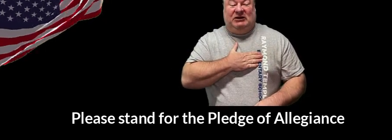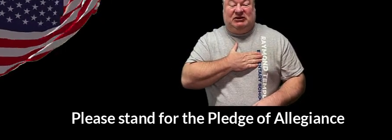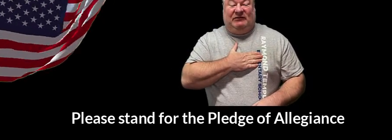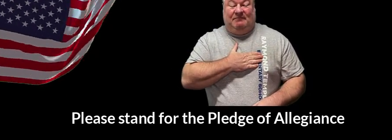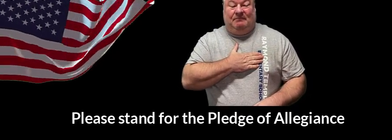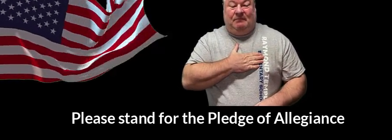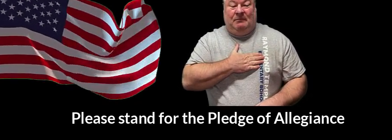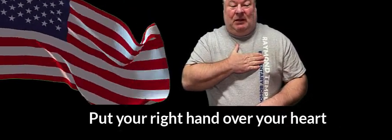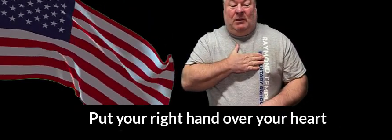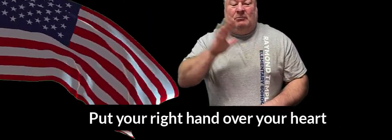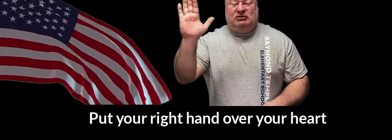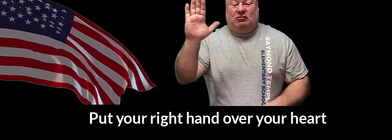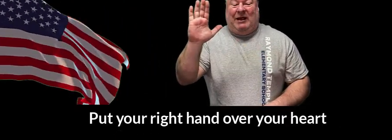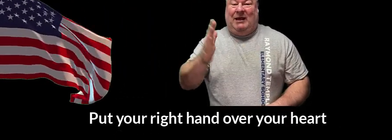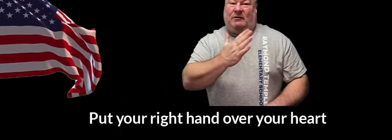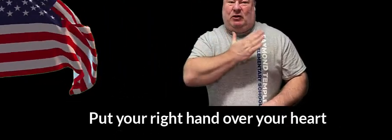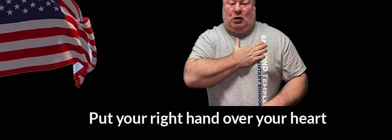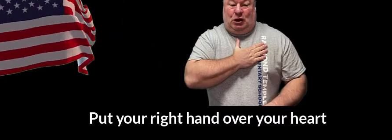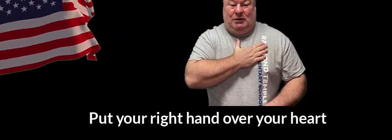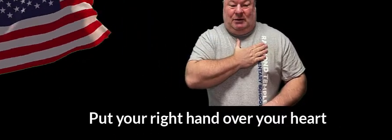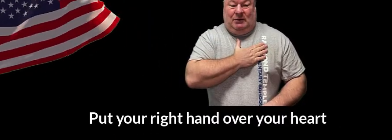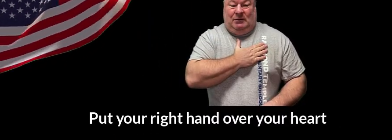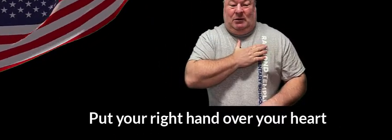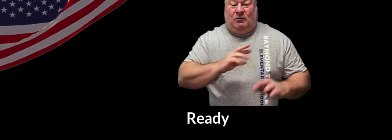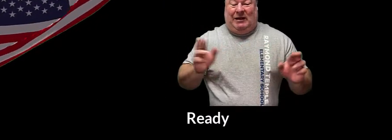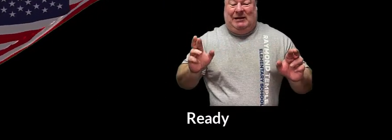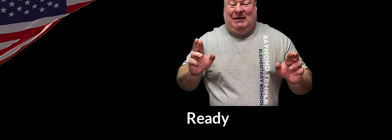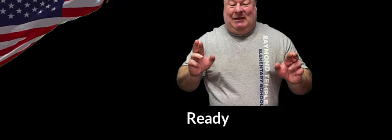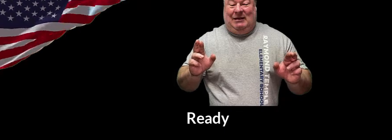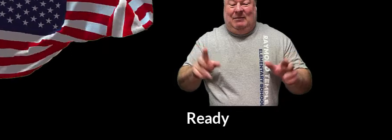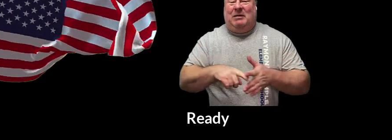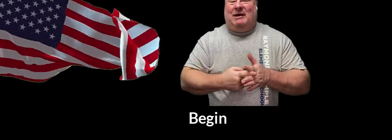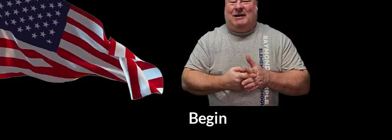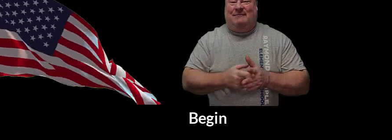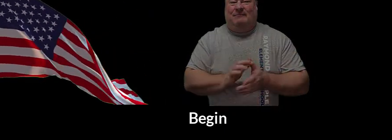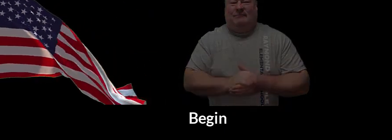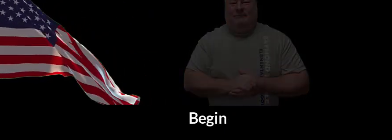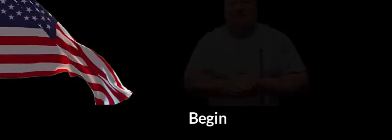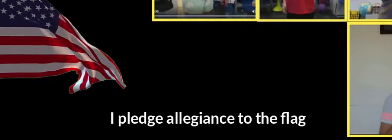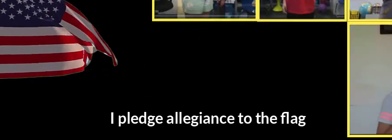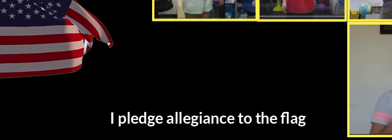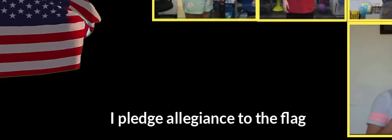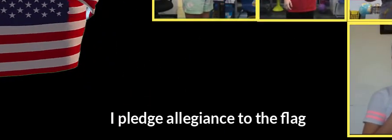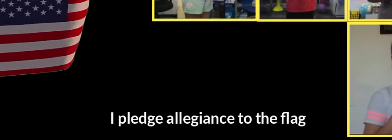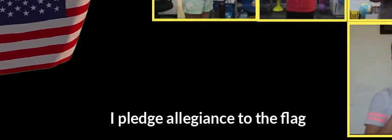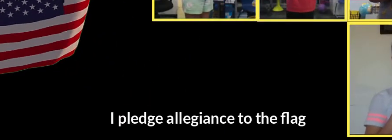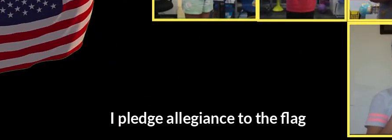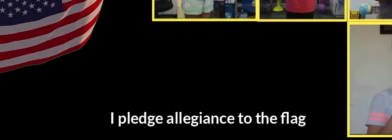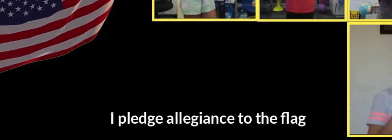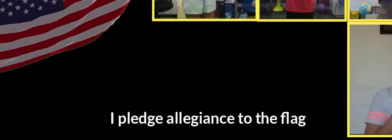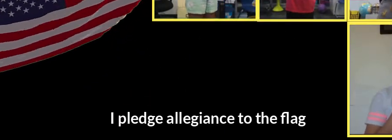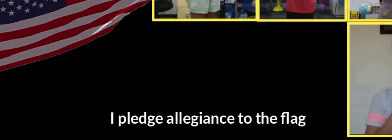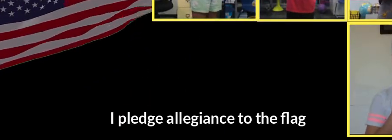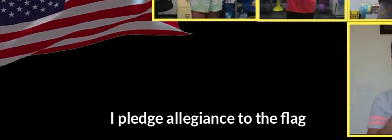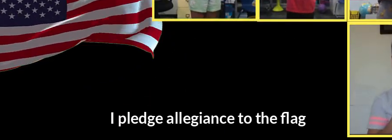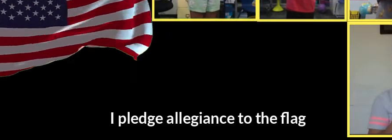of Allegiance. Put your right hand over your heart. Ready? Begin. I pledge